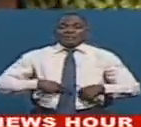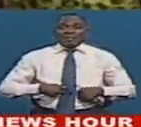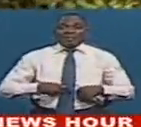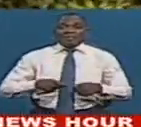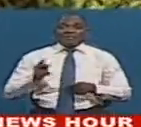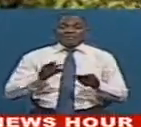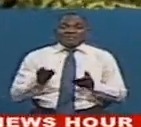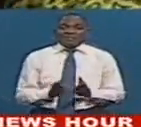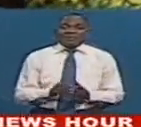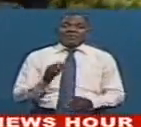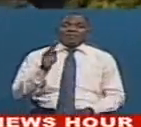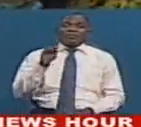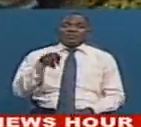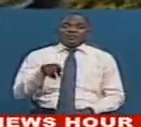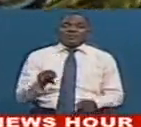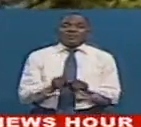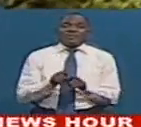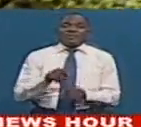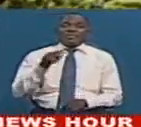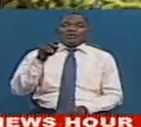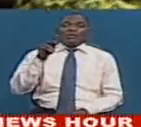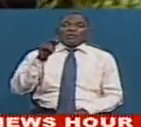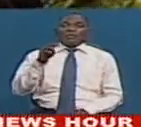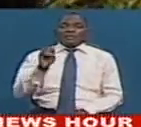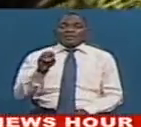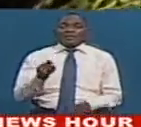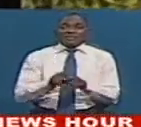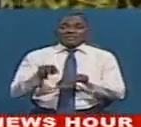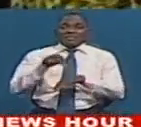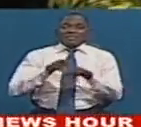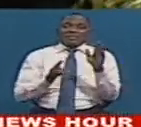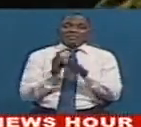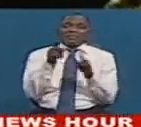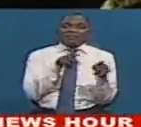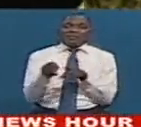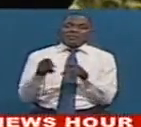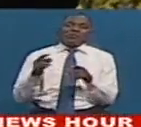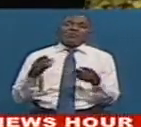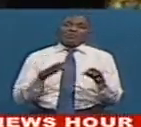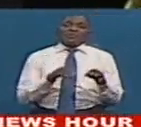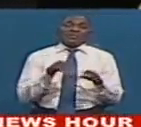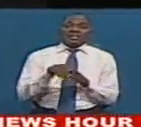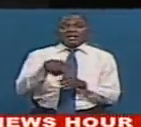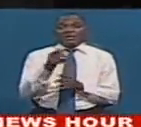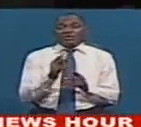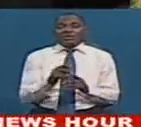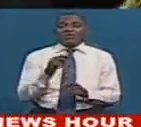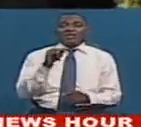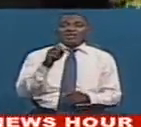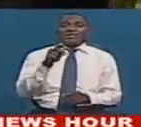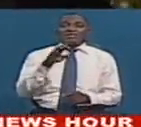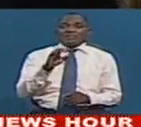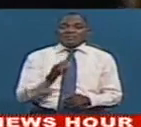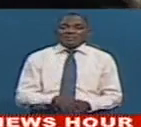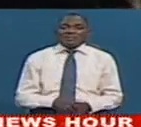servant, Mr. Edwin P.D. Banks, and Mr. Isaac Kwame Siama of the National Development Planning Commission. Others are Mr. Isaac